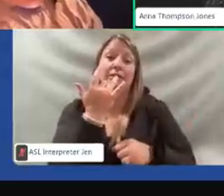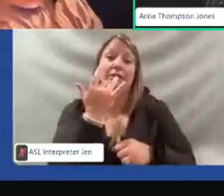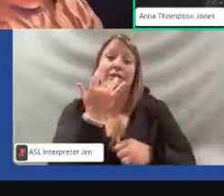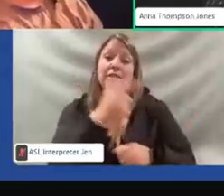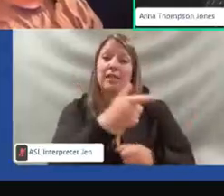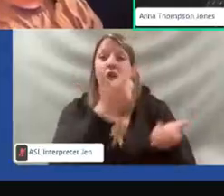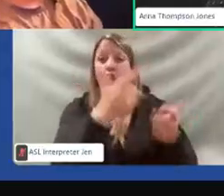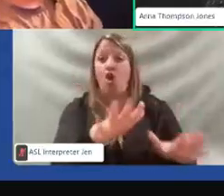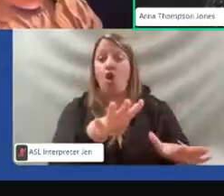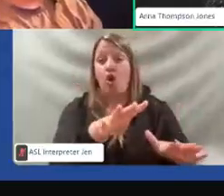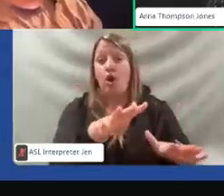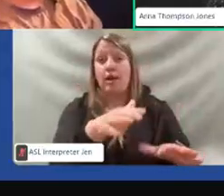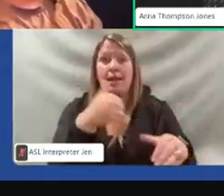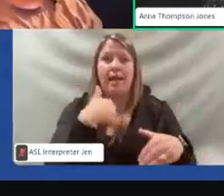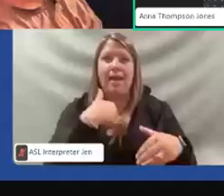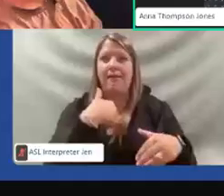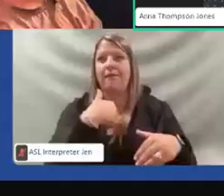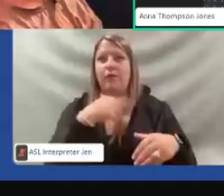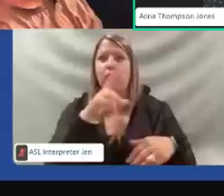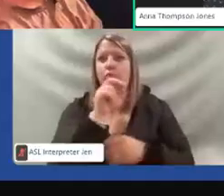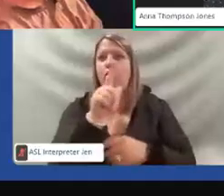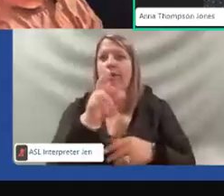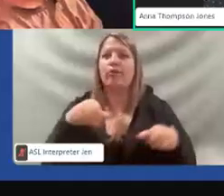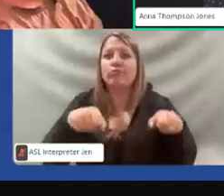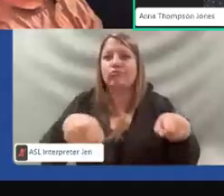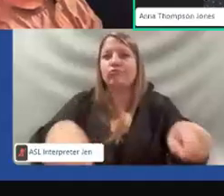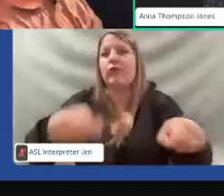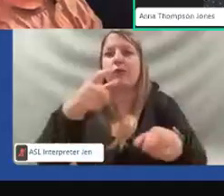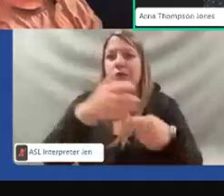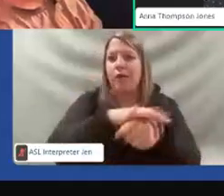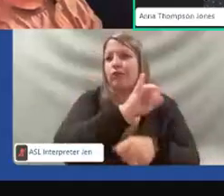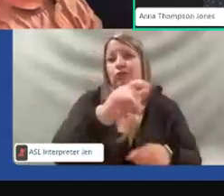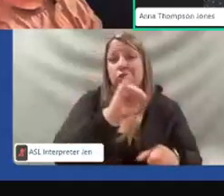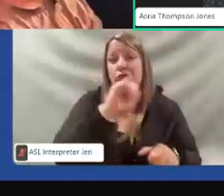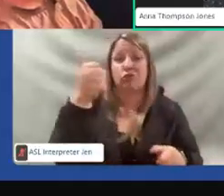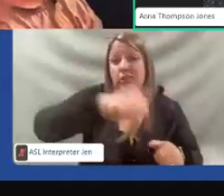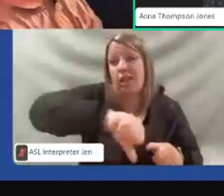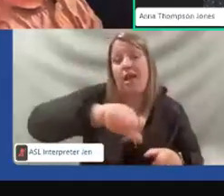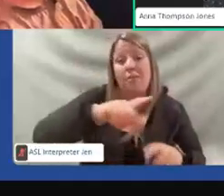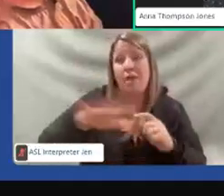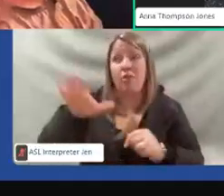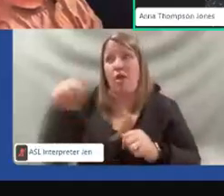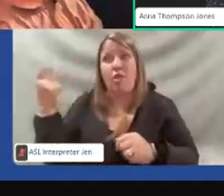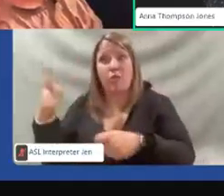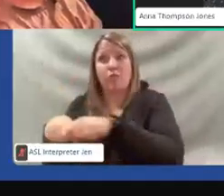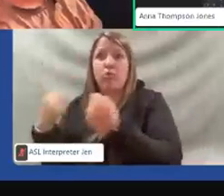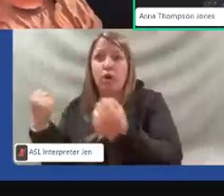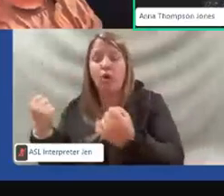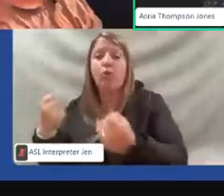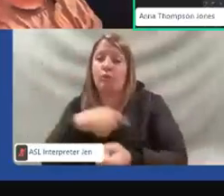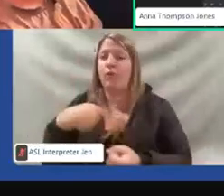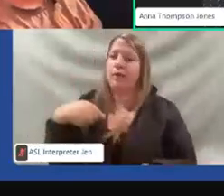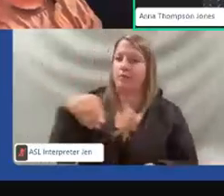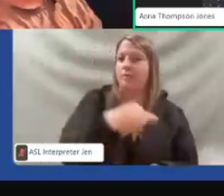had already had one within the time frame that's allowed by their insurance, but they needed it because their other one was broken.